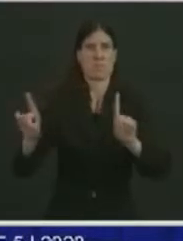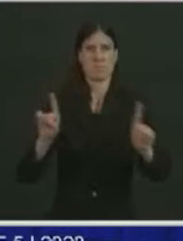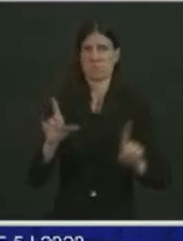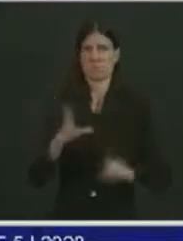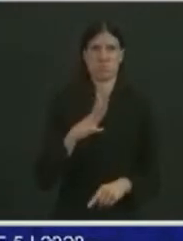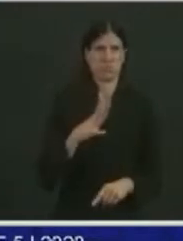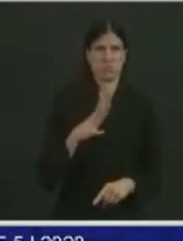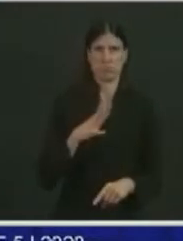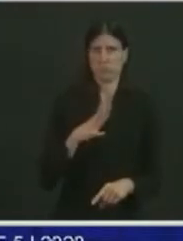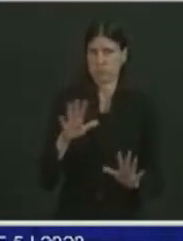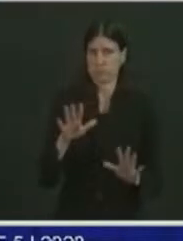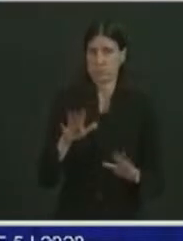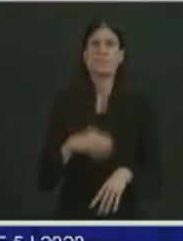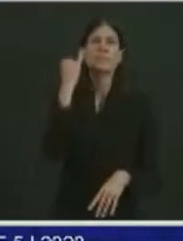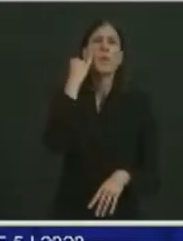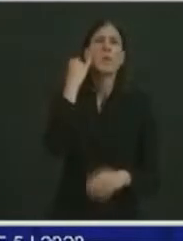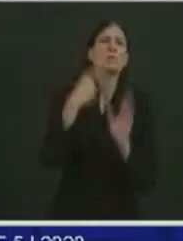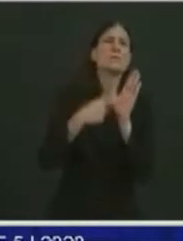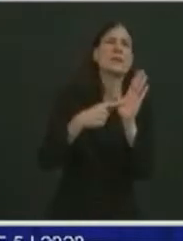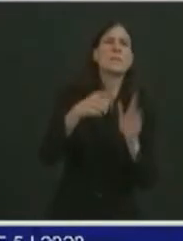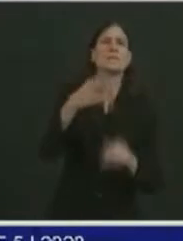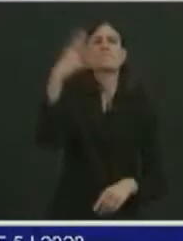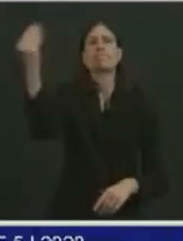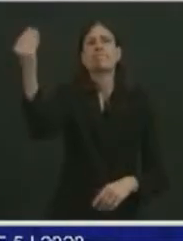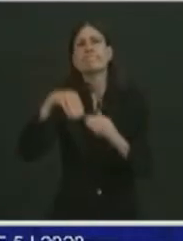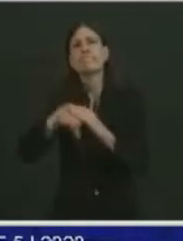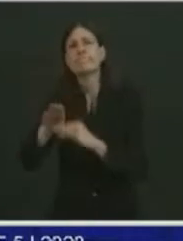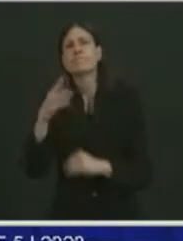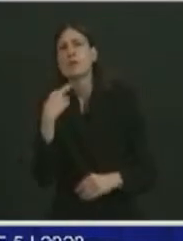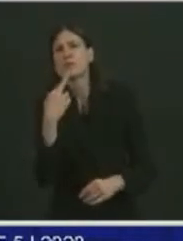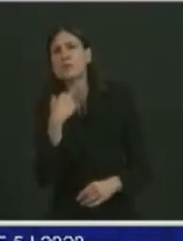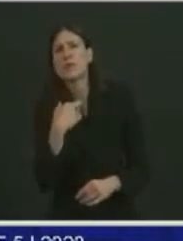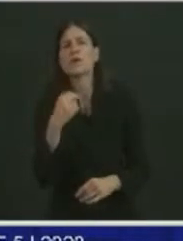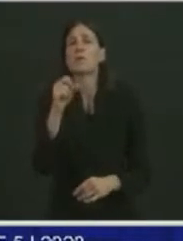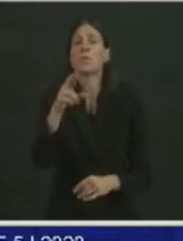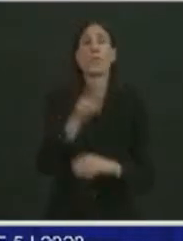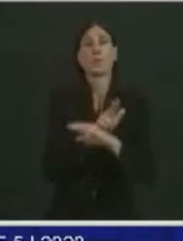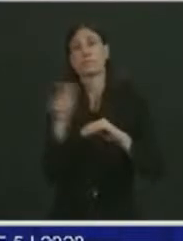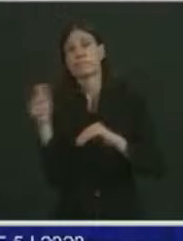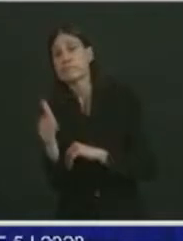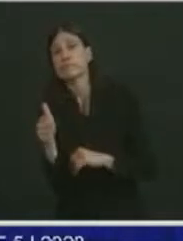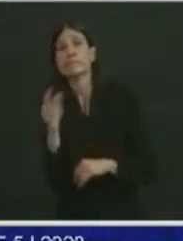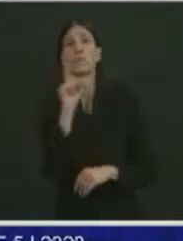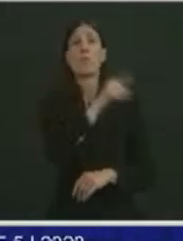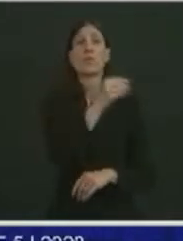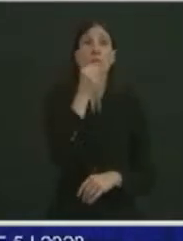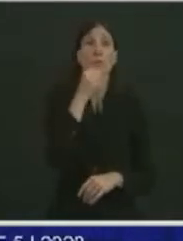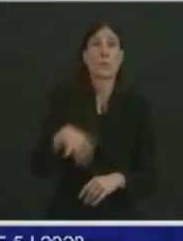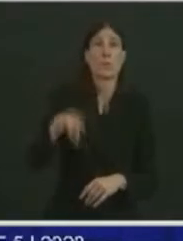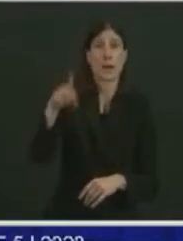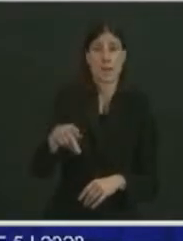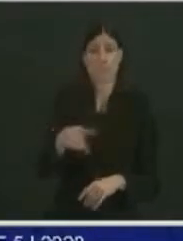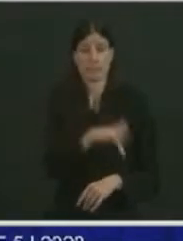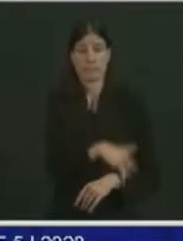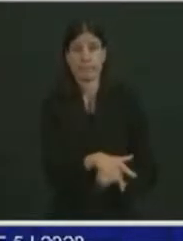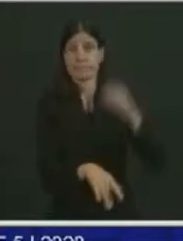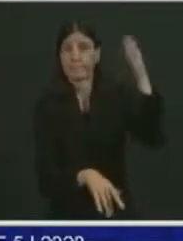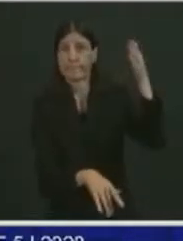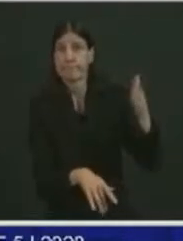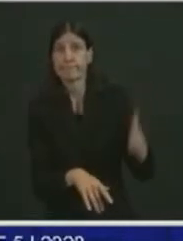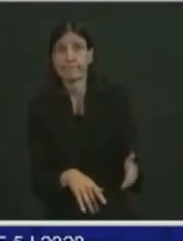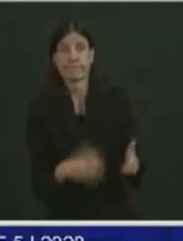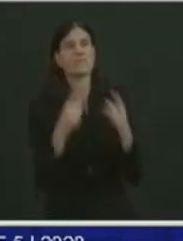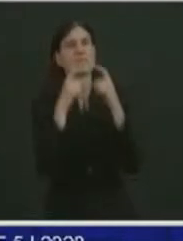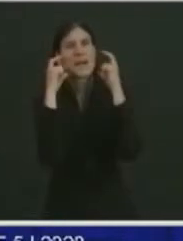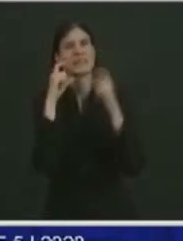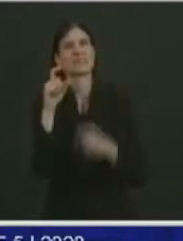restaurant, if you're driving through a drive-through, if you're crowded with people for more than 10 minutes at a time, you are going to